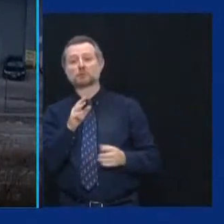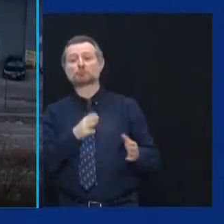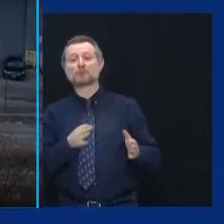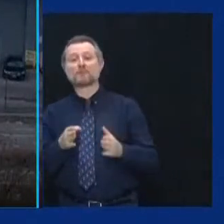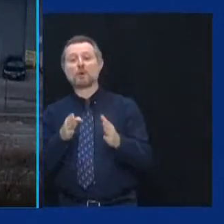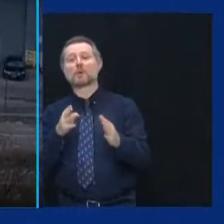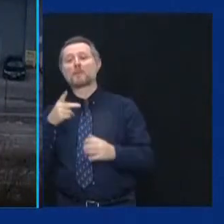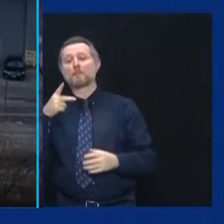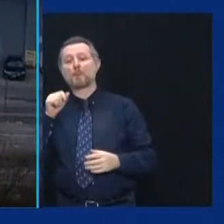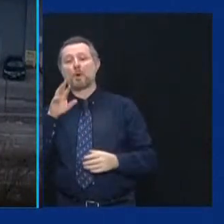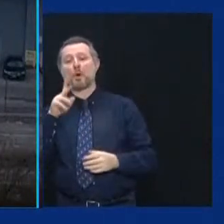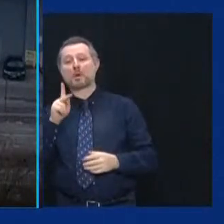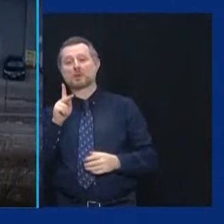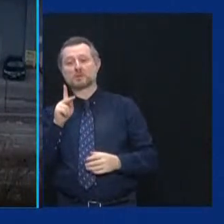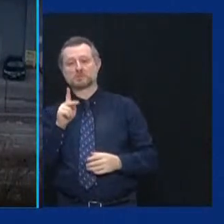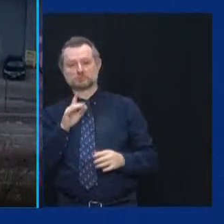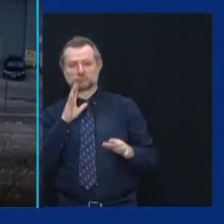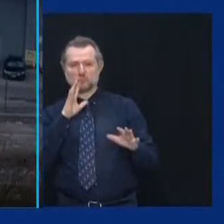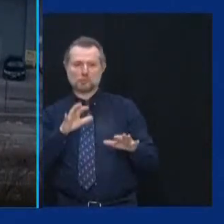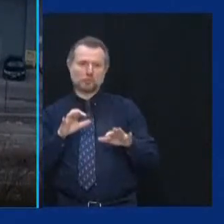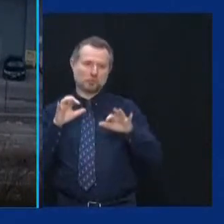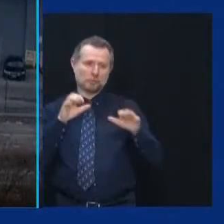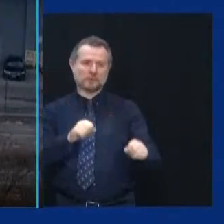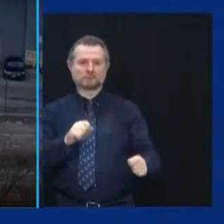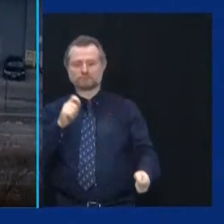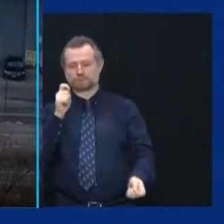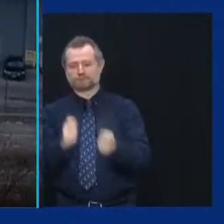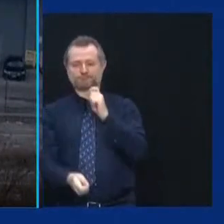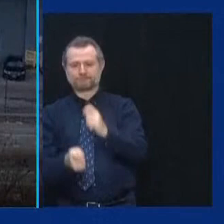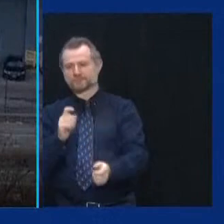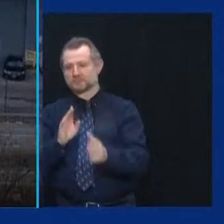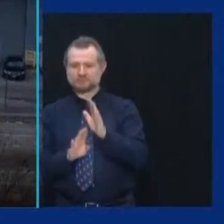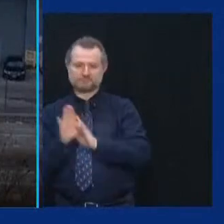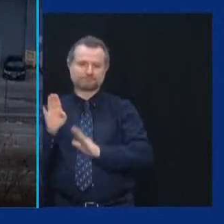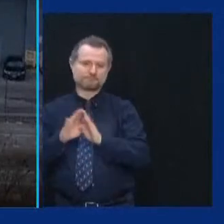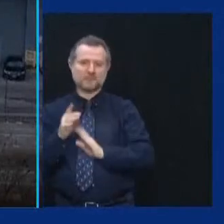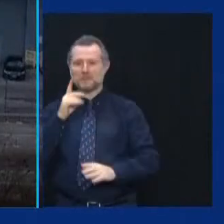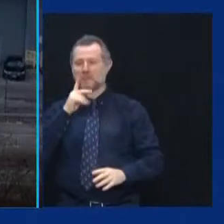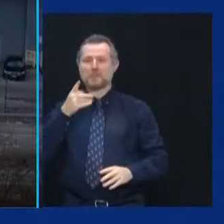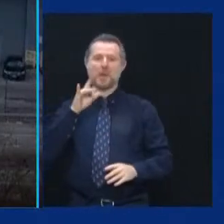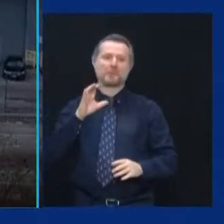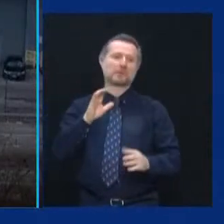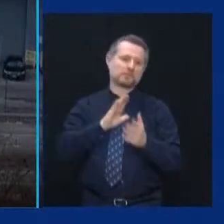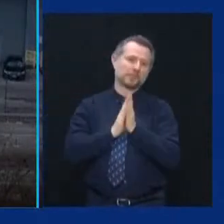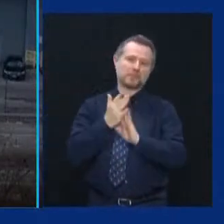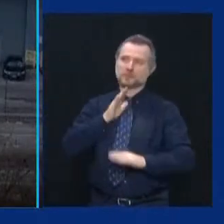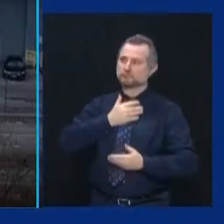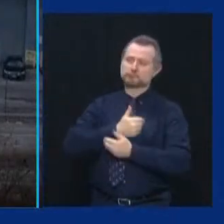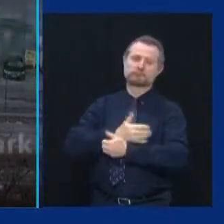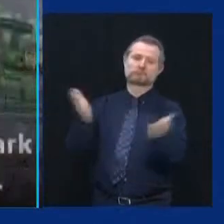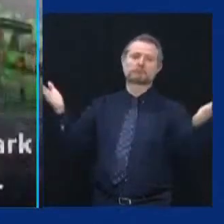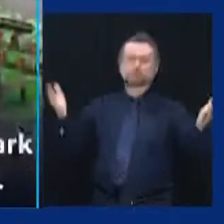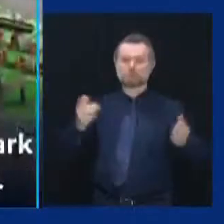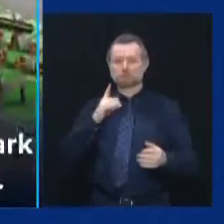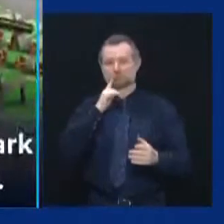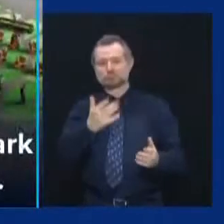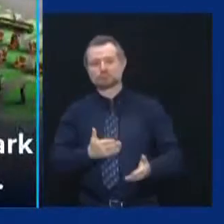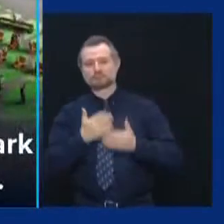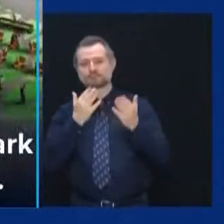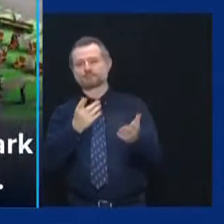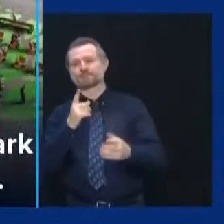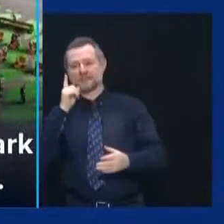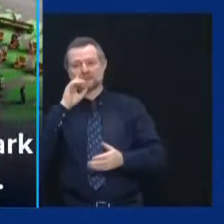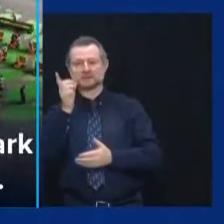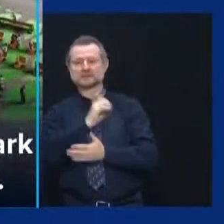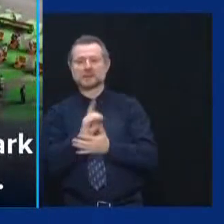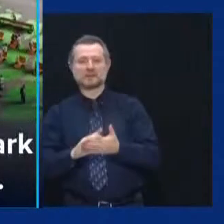a public space. And we're going to put out proposals for designs that are going to start this